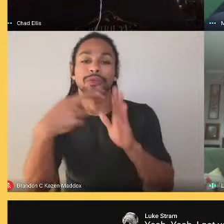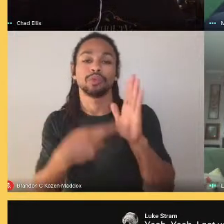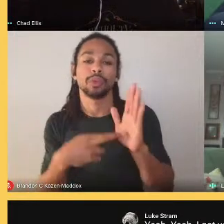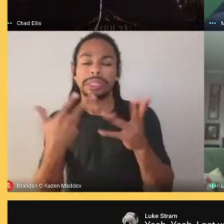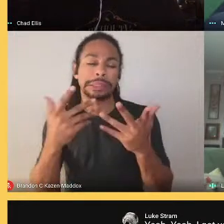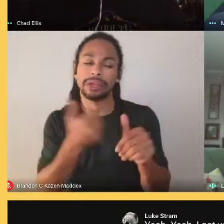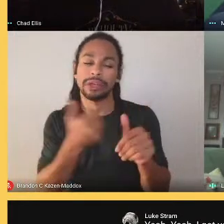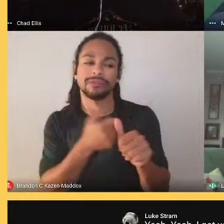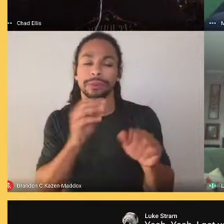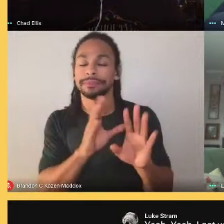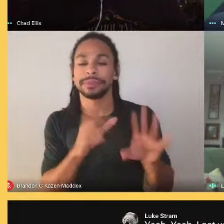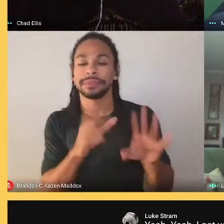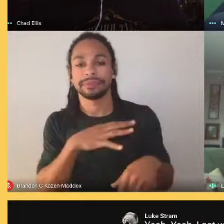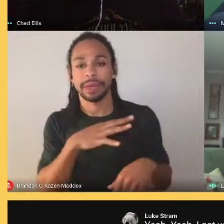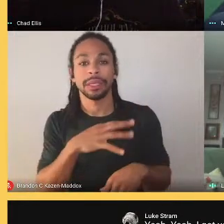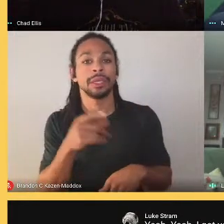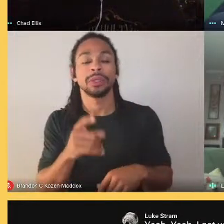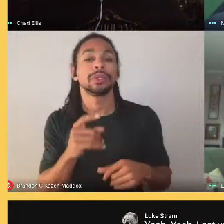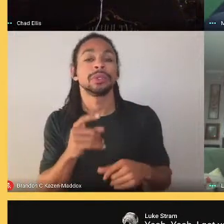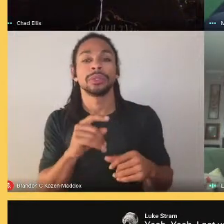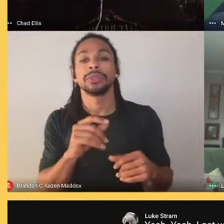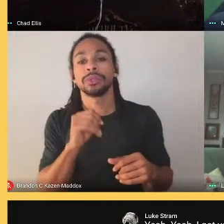then roll their drive auto skill.